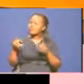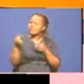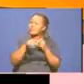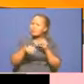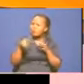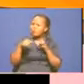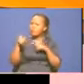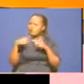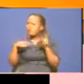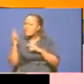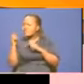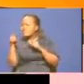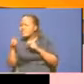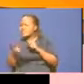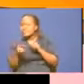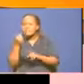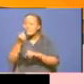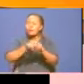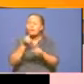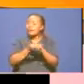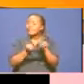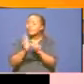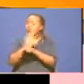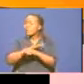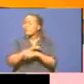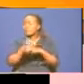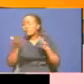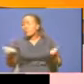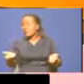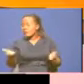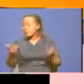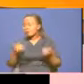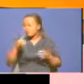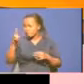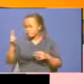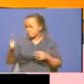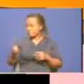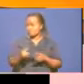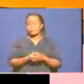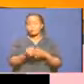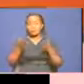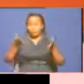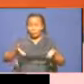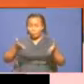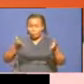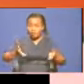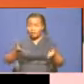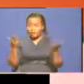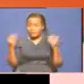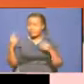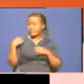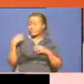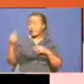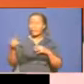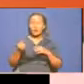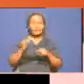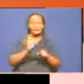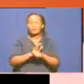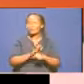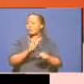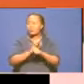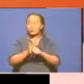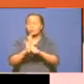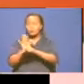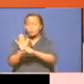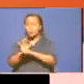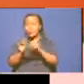brutal battle on COVID-19? Well, currently as we speak, the numbers are quite high, especially